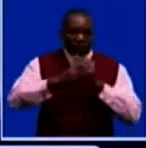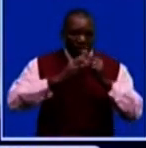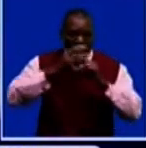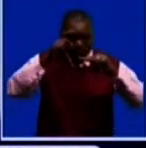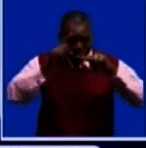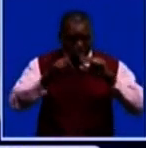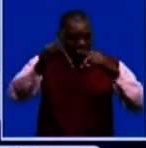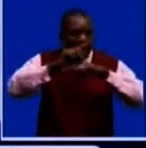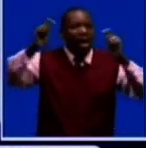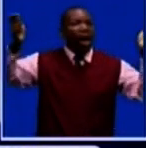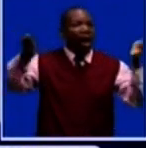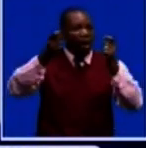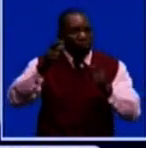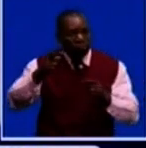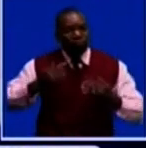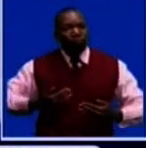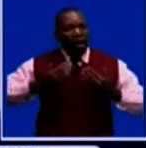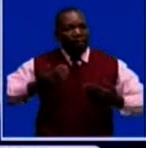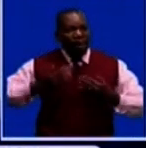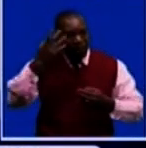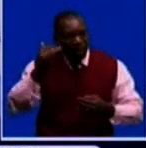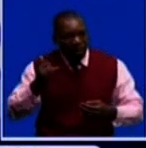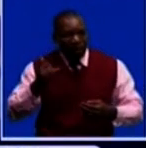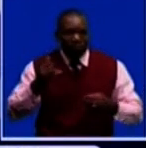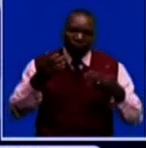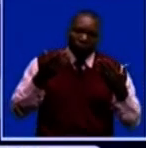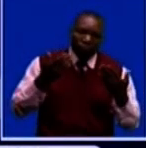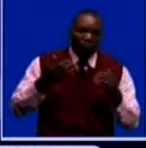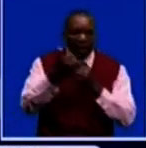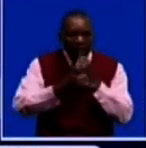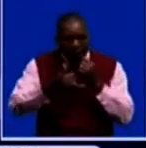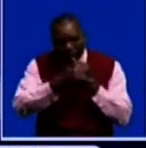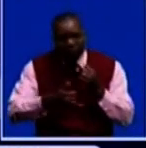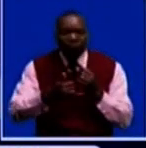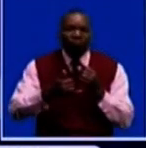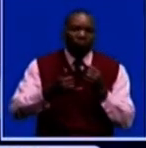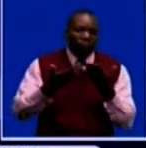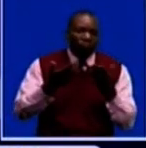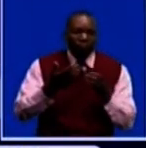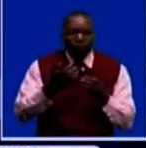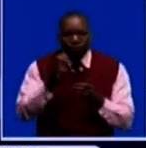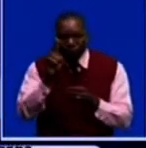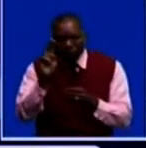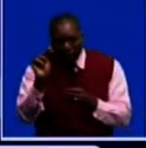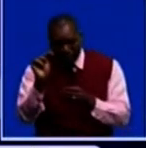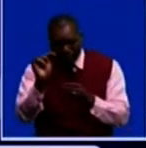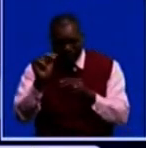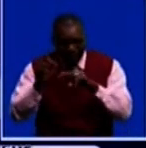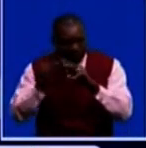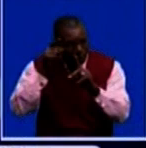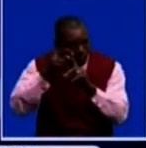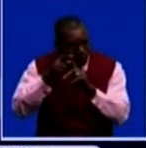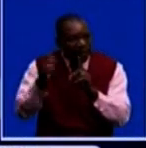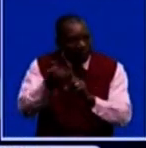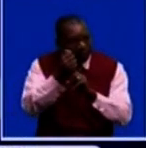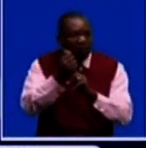President Lungu also said he's impressed with the strides made in the country towards achieving the desired UN AIDS goals of